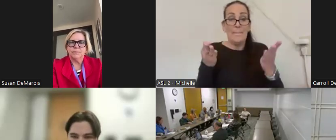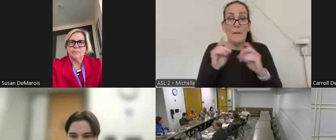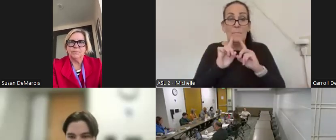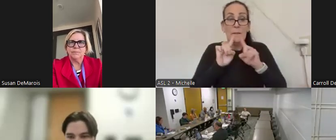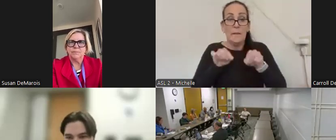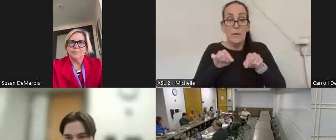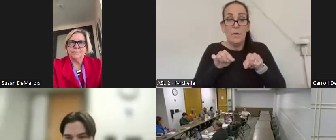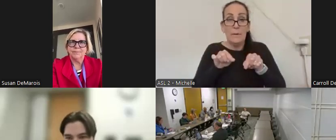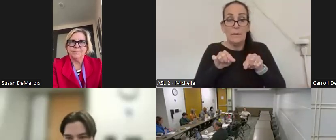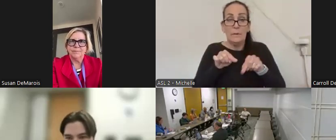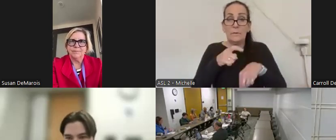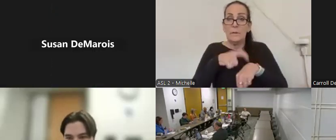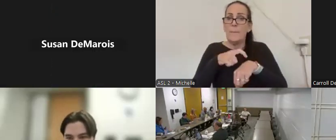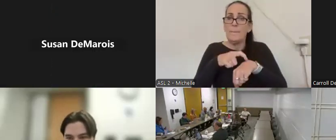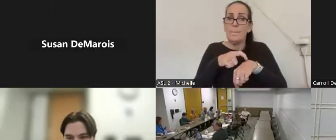second public comment.